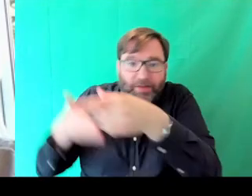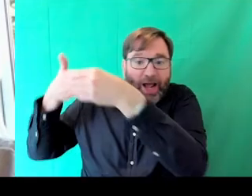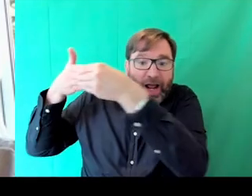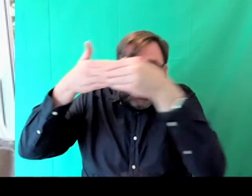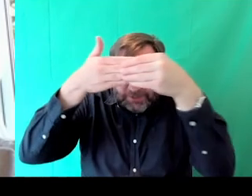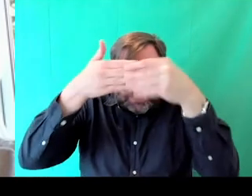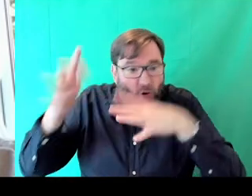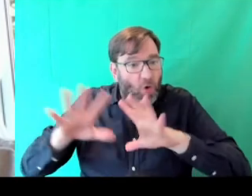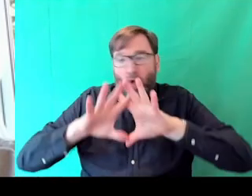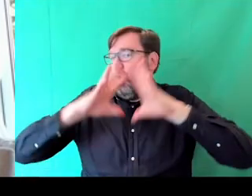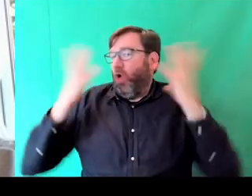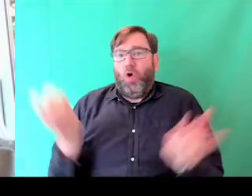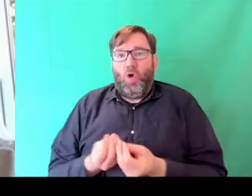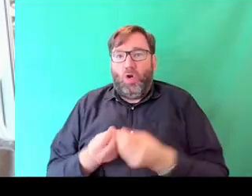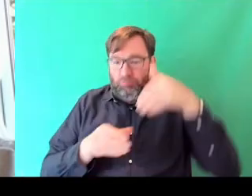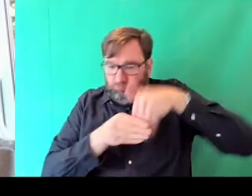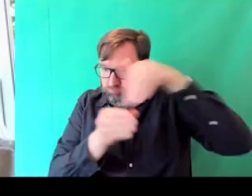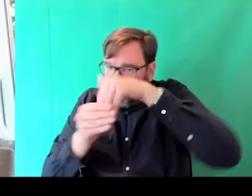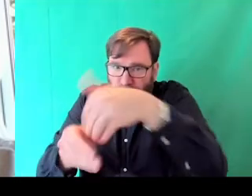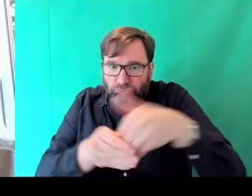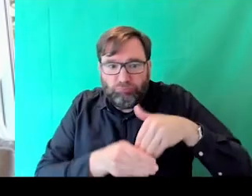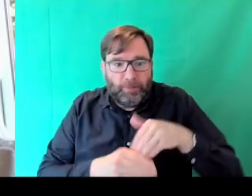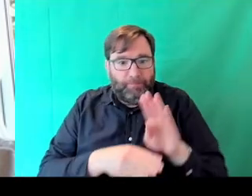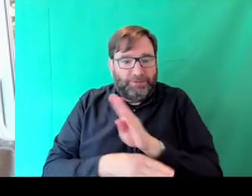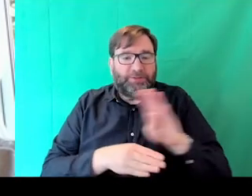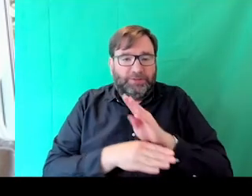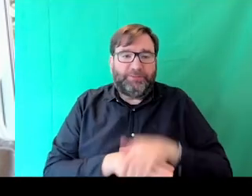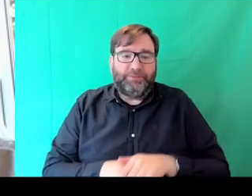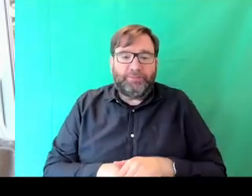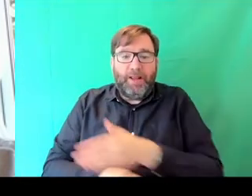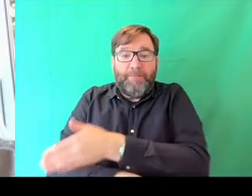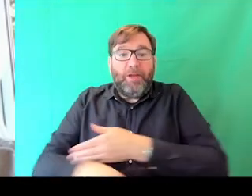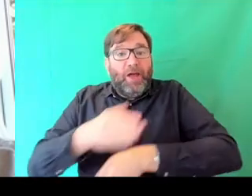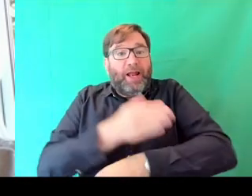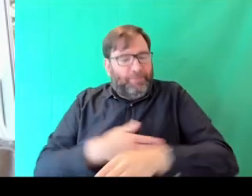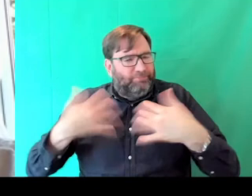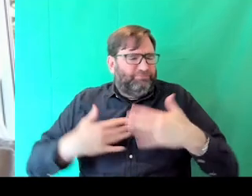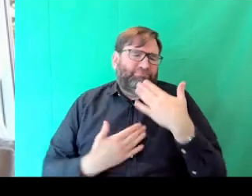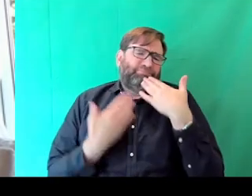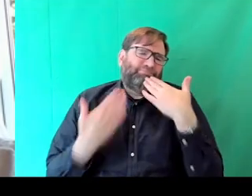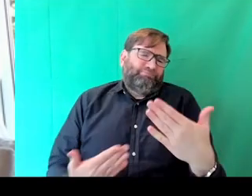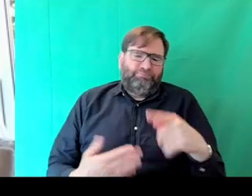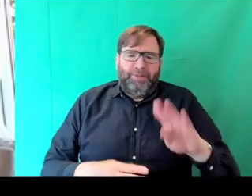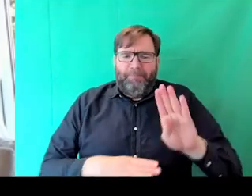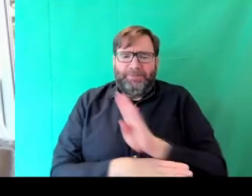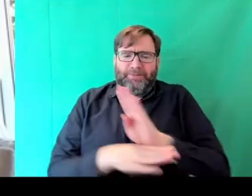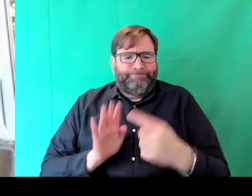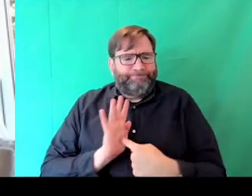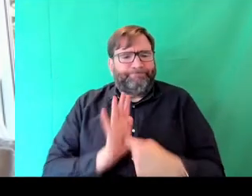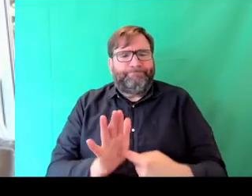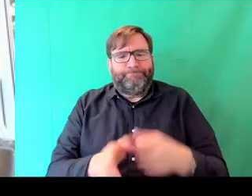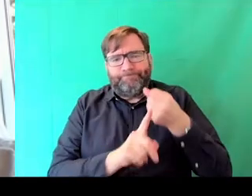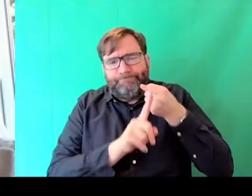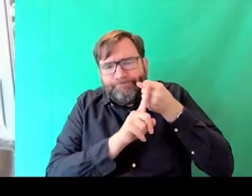be to business leaders, both as a Paralympian, but also as somebody working in a business that and living with a disability? What would you like to